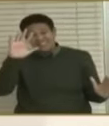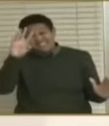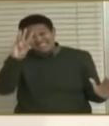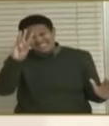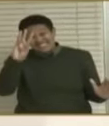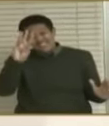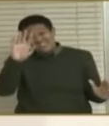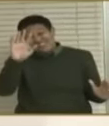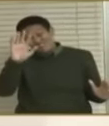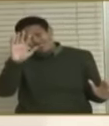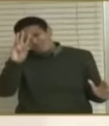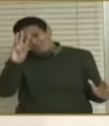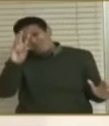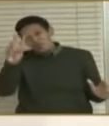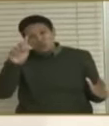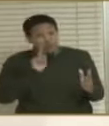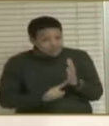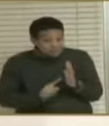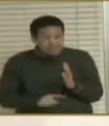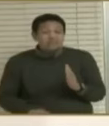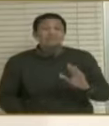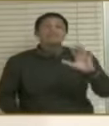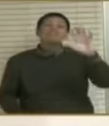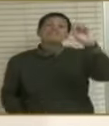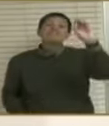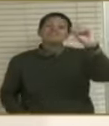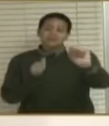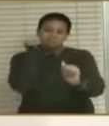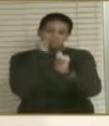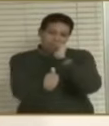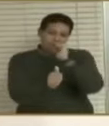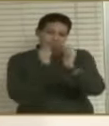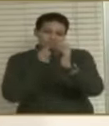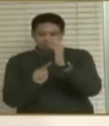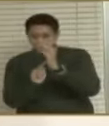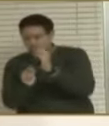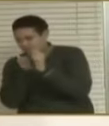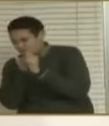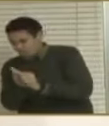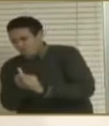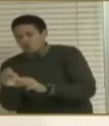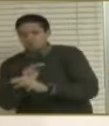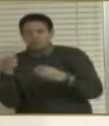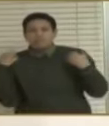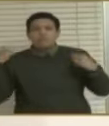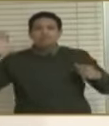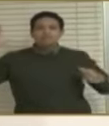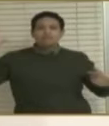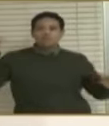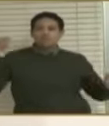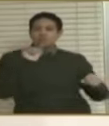of that 62 passed the inspection in line with the existing Ministry of Health guidelines for